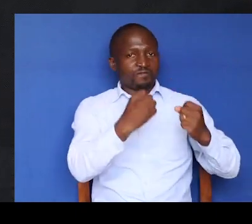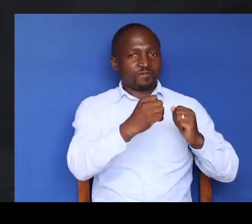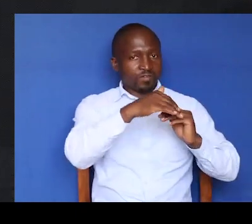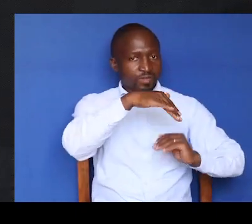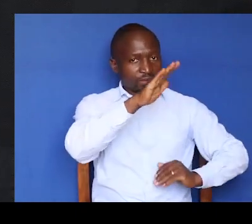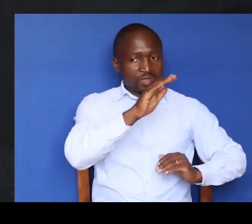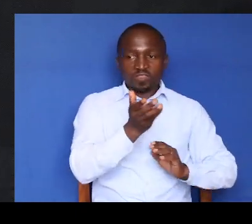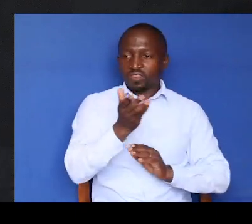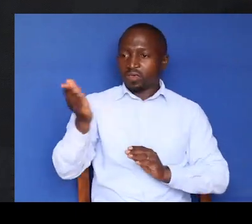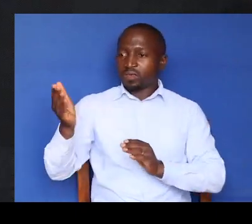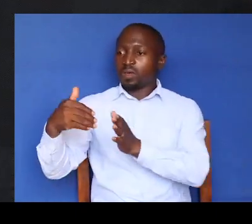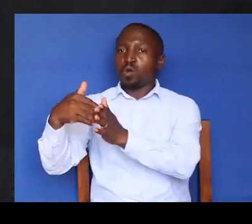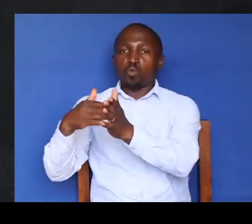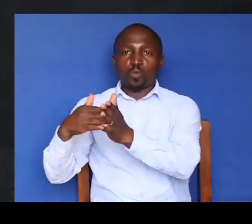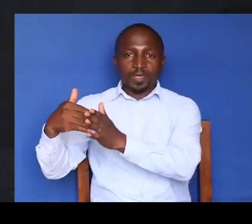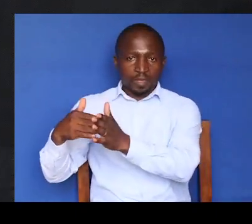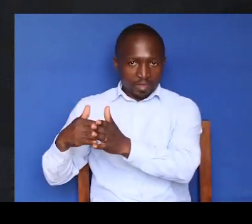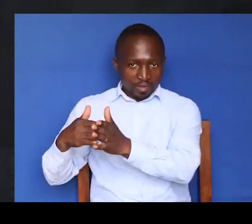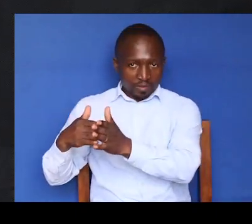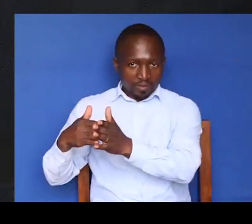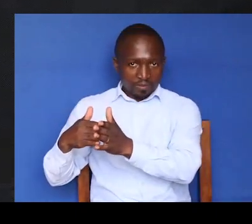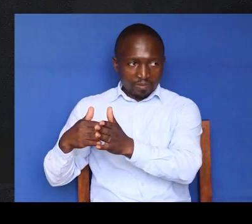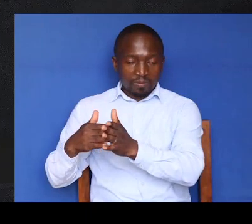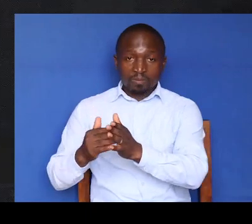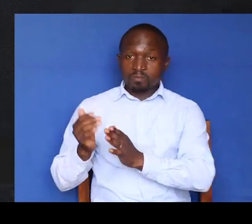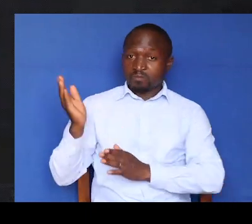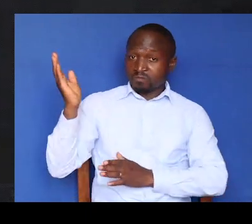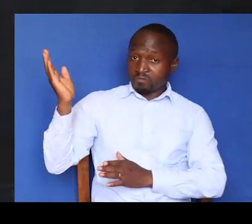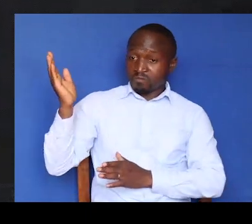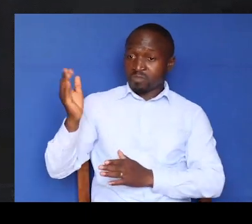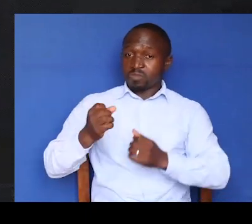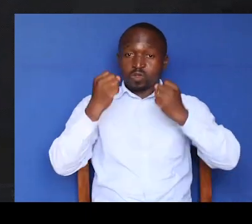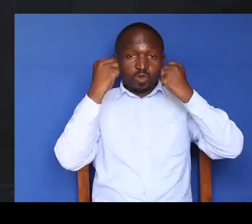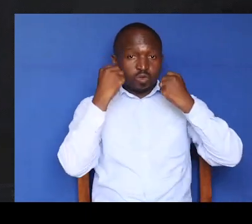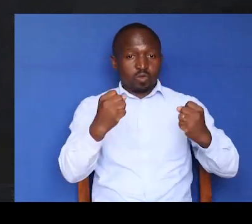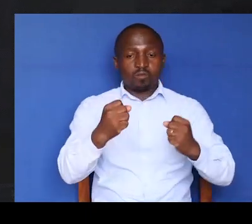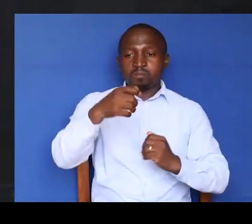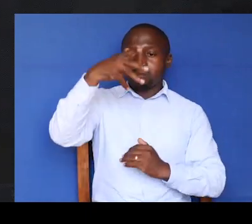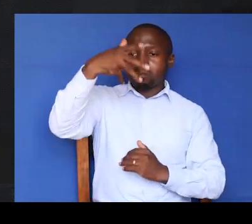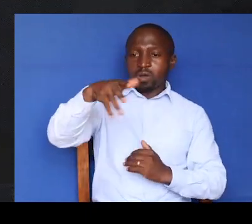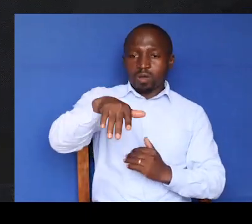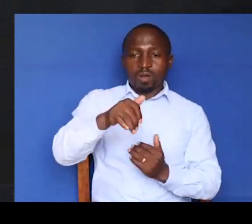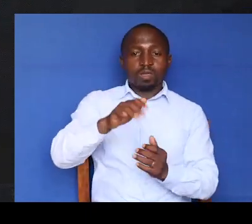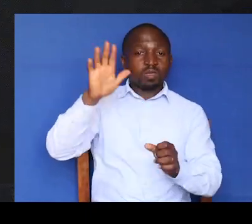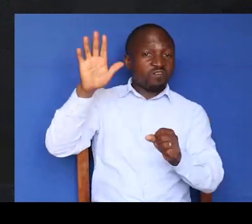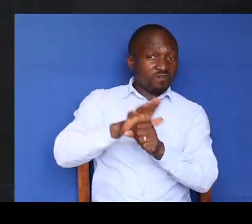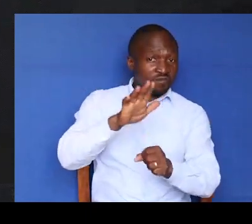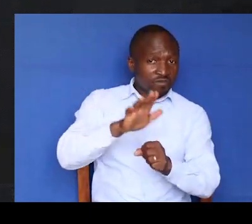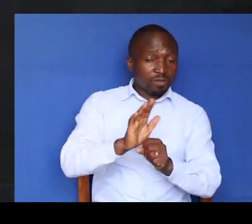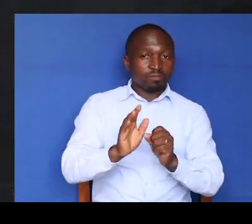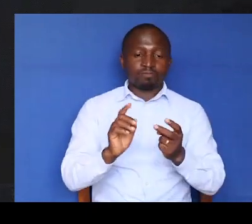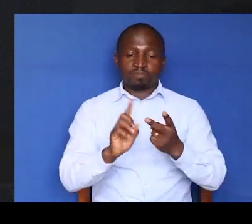the other is weak. This river is more powerful by having high volume of water, and